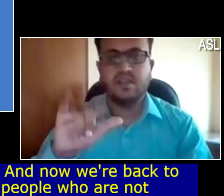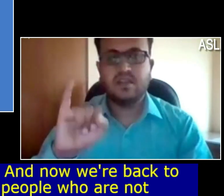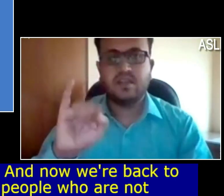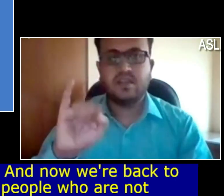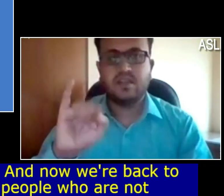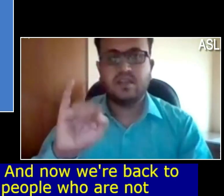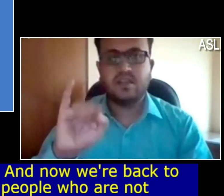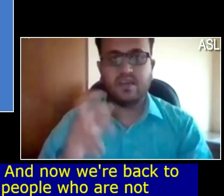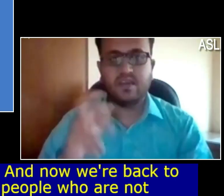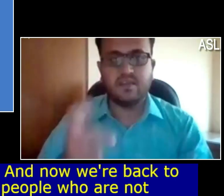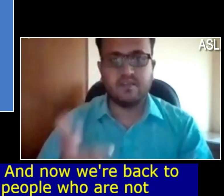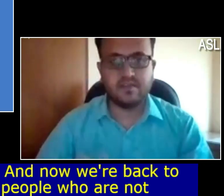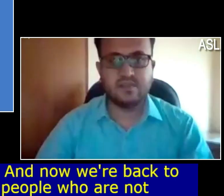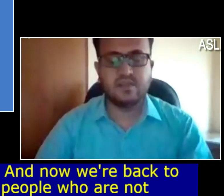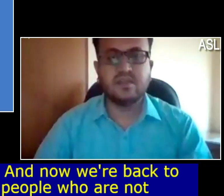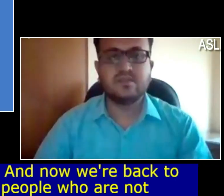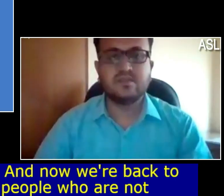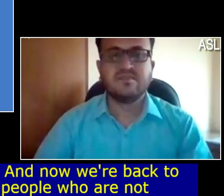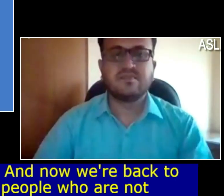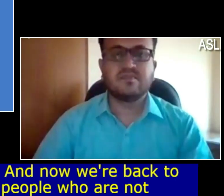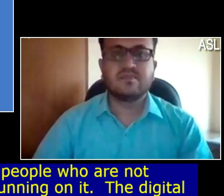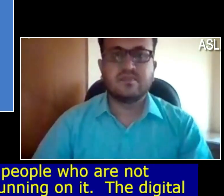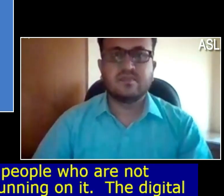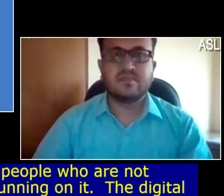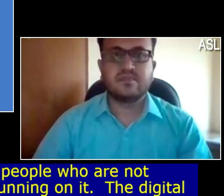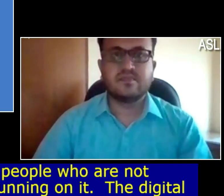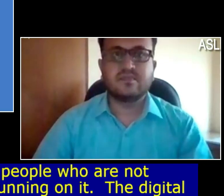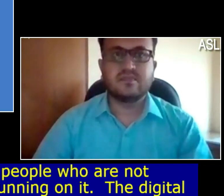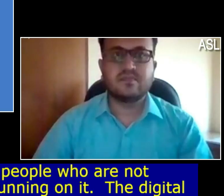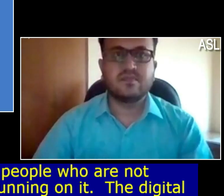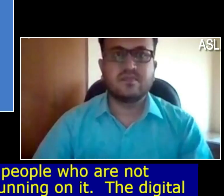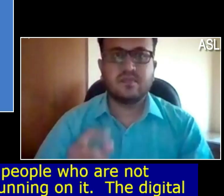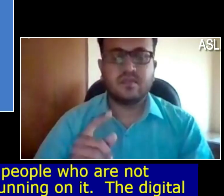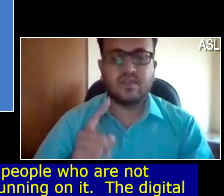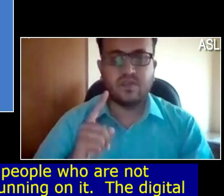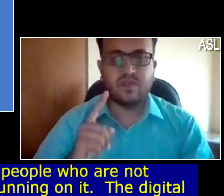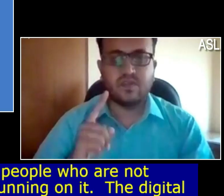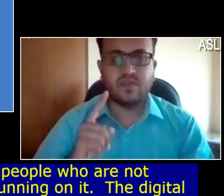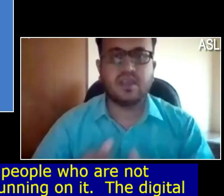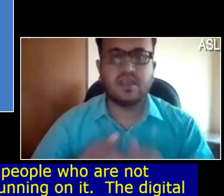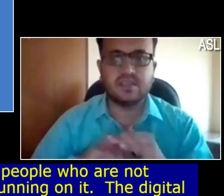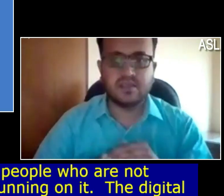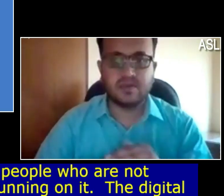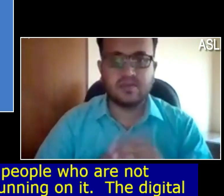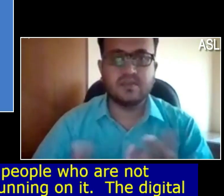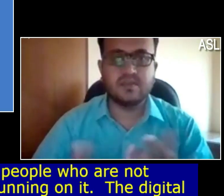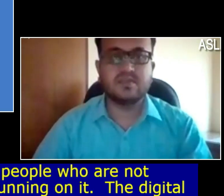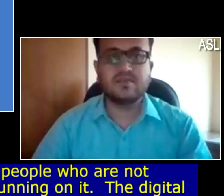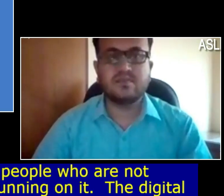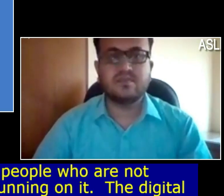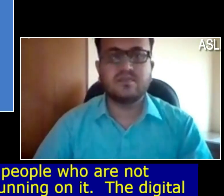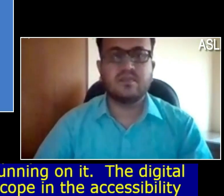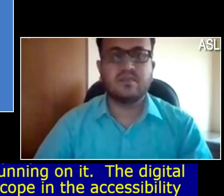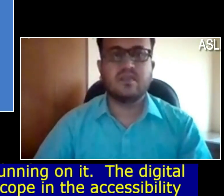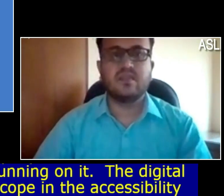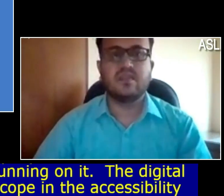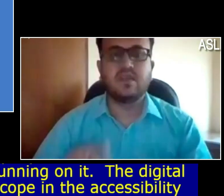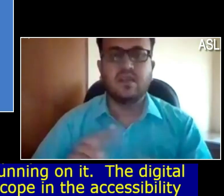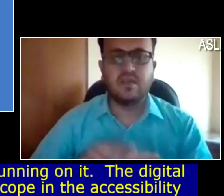discussion unfortunately didn't scope in the accessibility factor. They didn't scope in